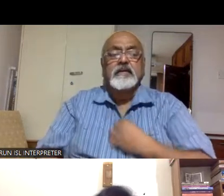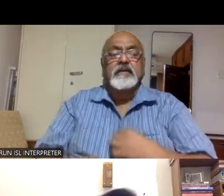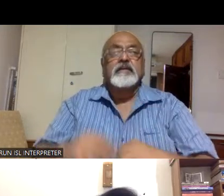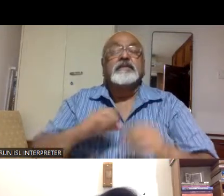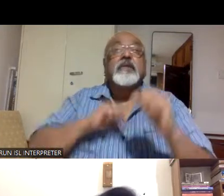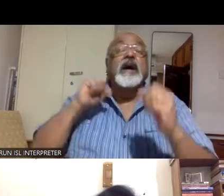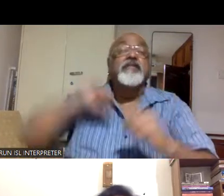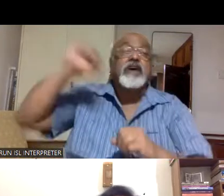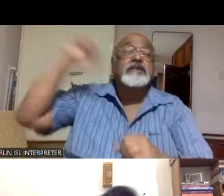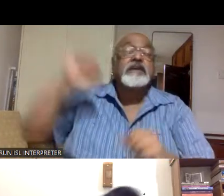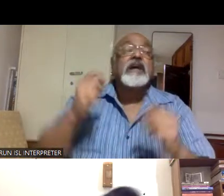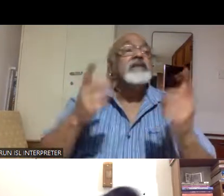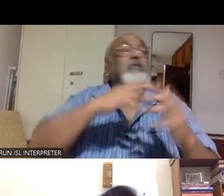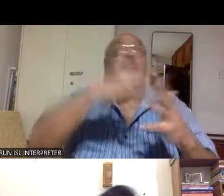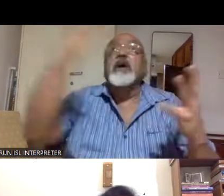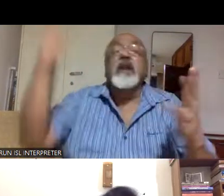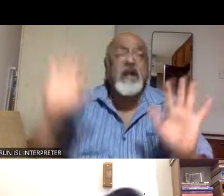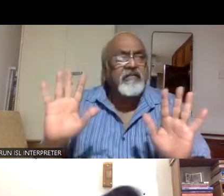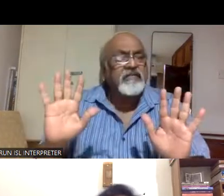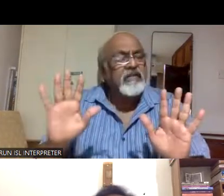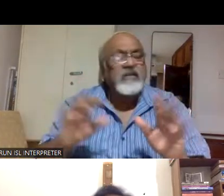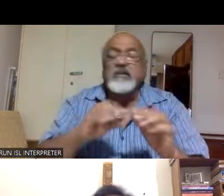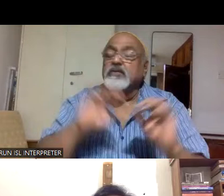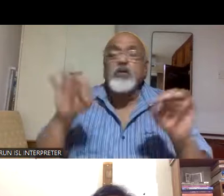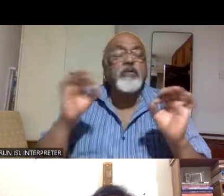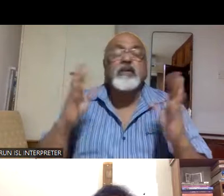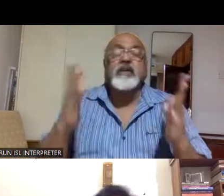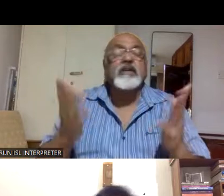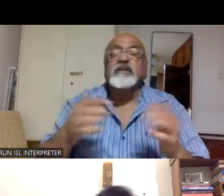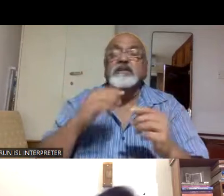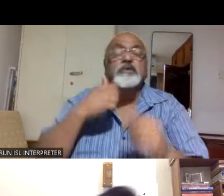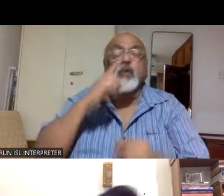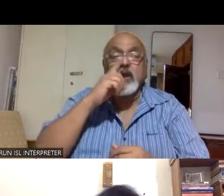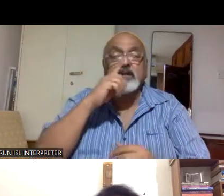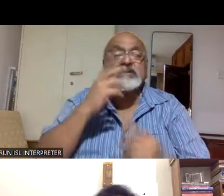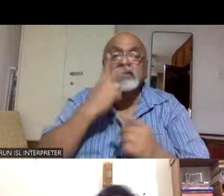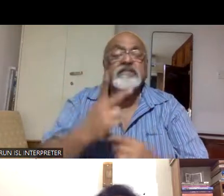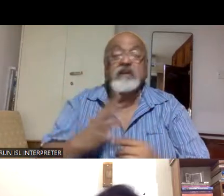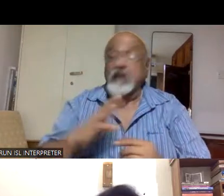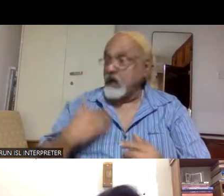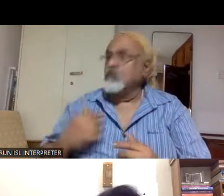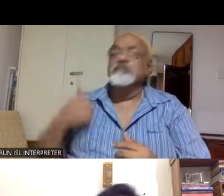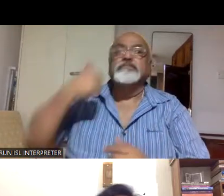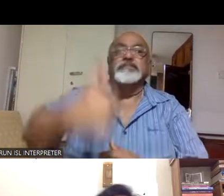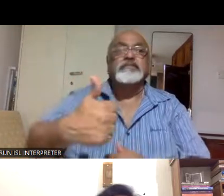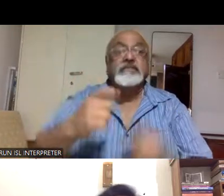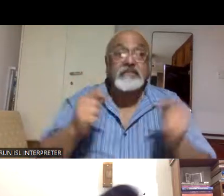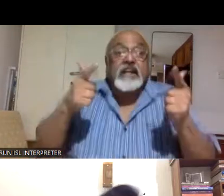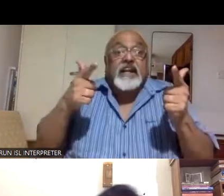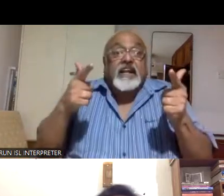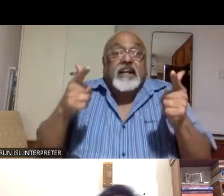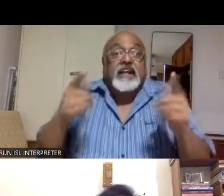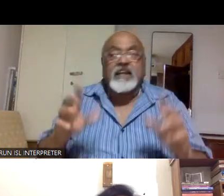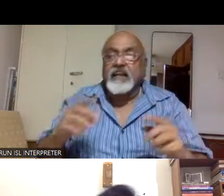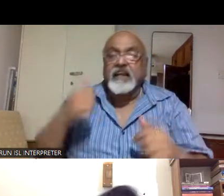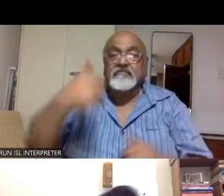were hidden. So suddenly this hidden group of women were very much visible. The disability movement